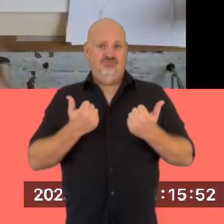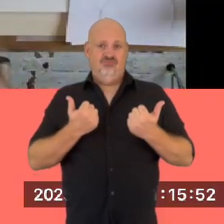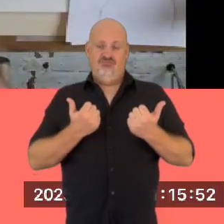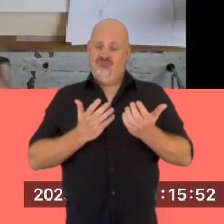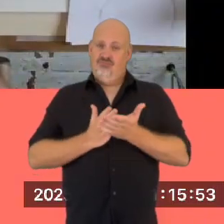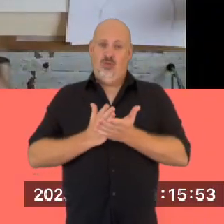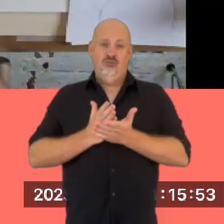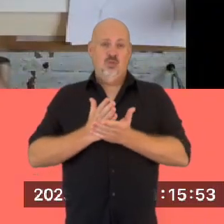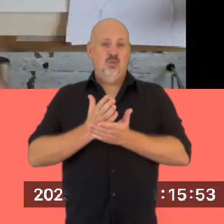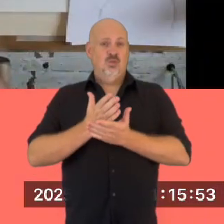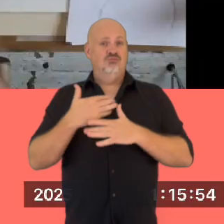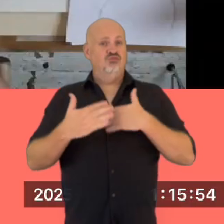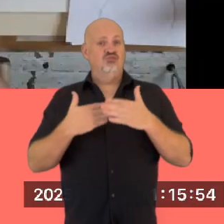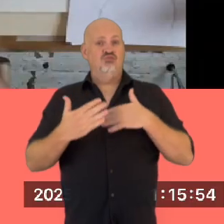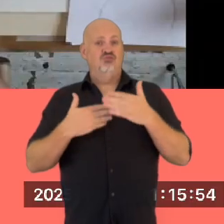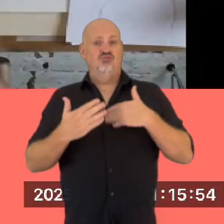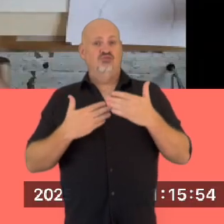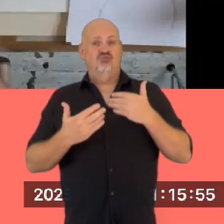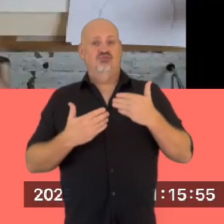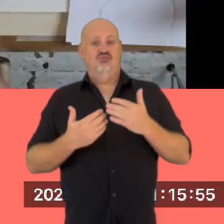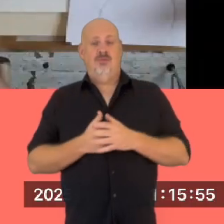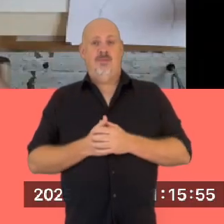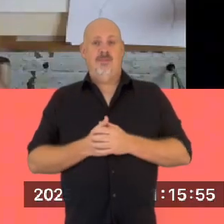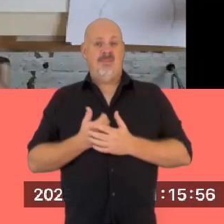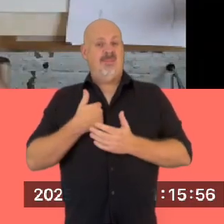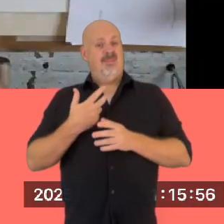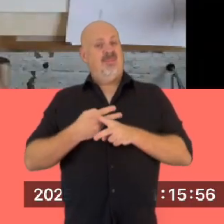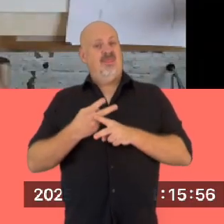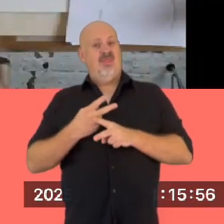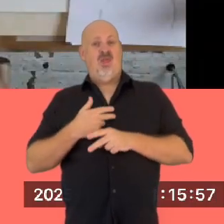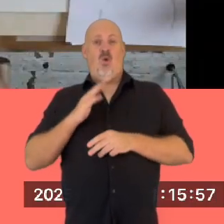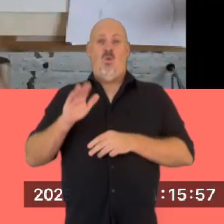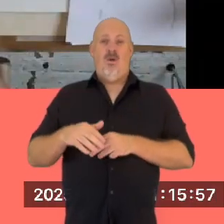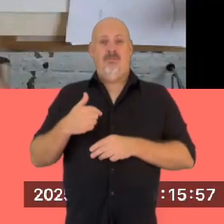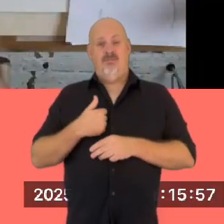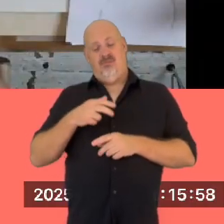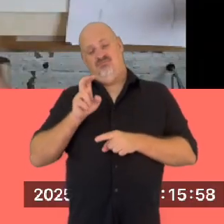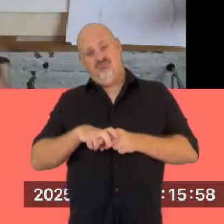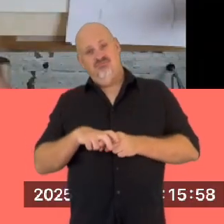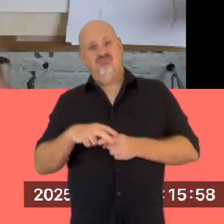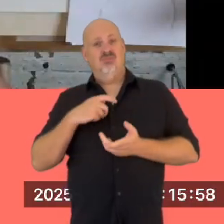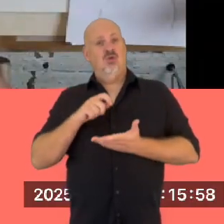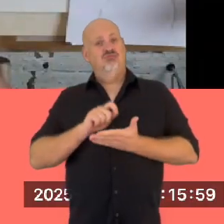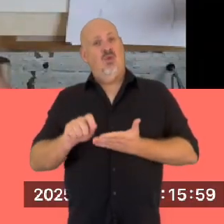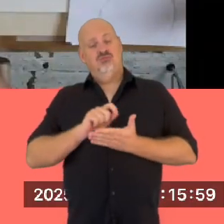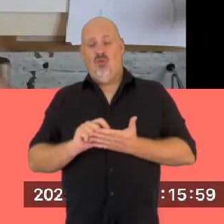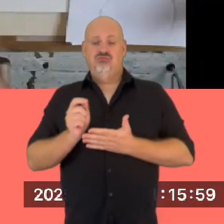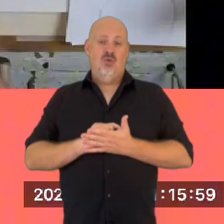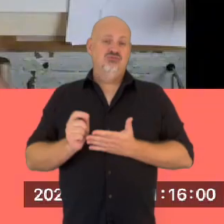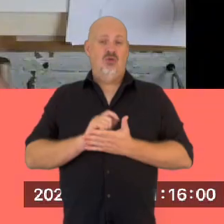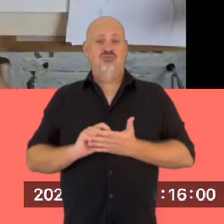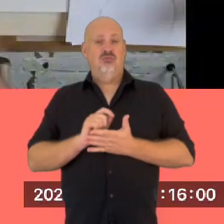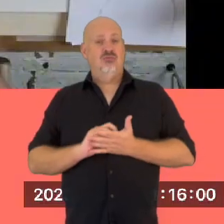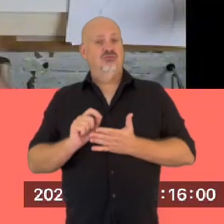quite happily sit and work through doing the multiples and multiples. Often when I'm at home, I'll sit and I'll